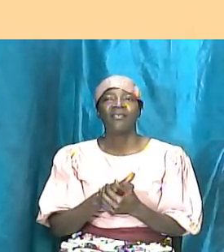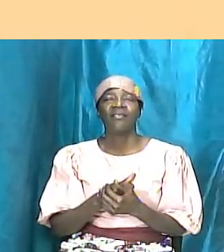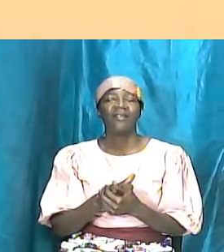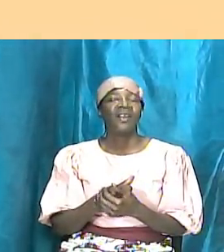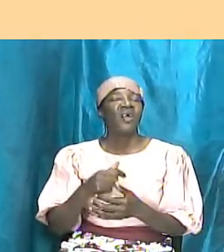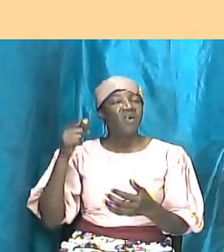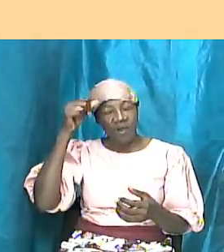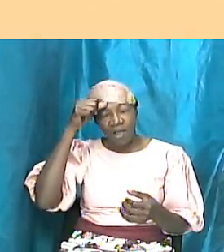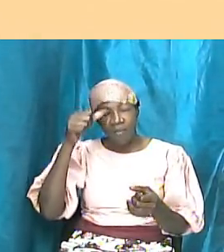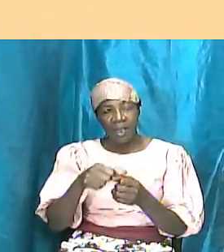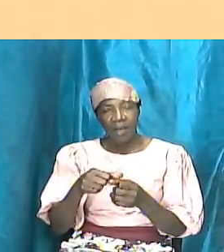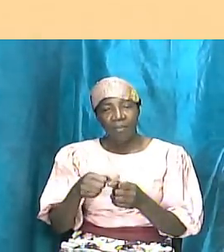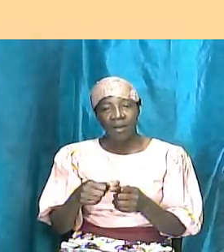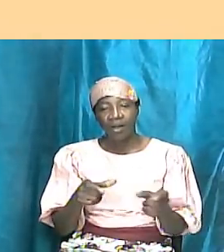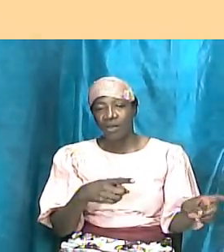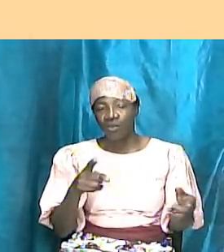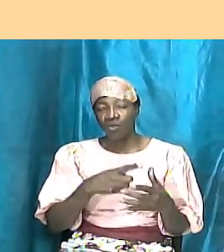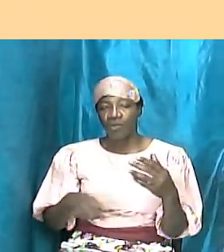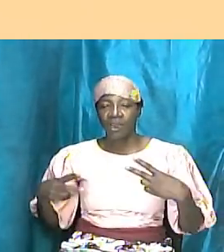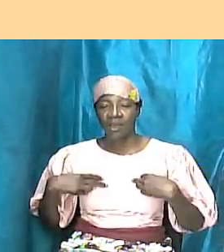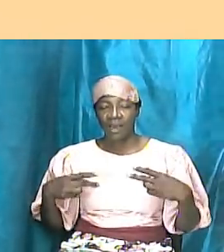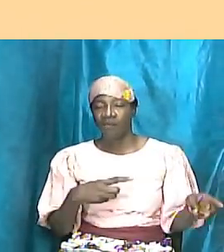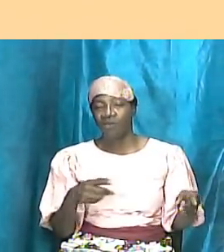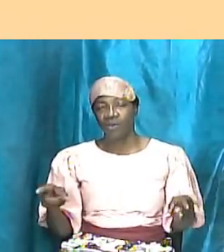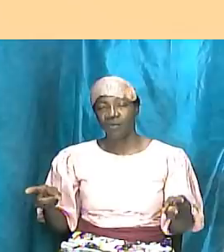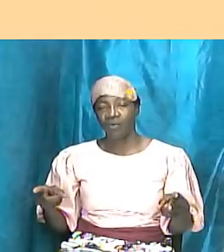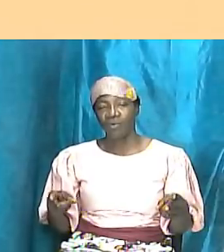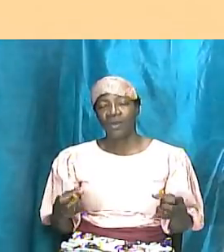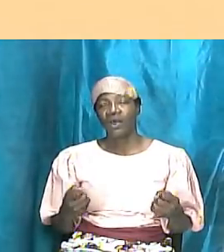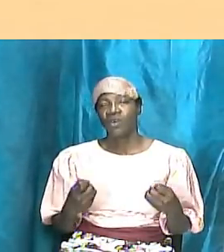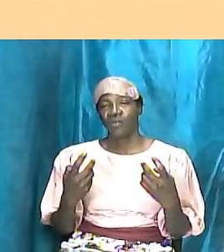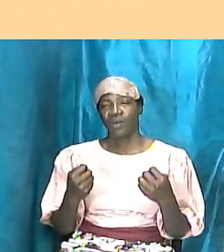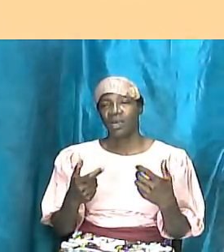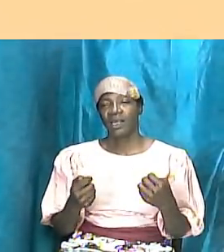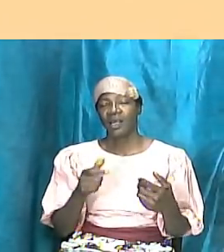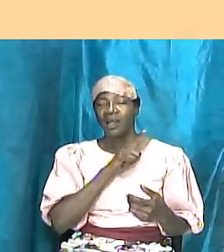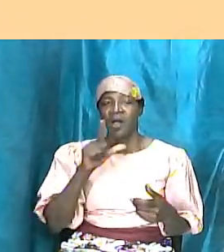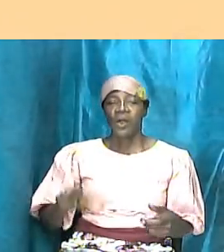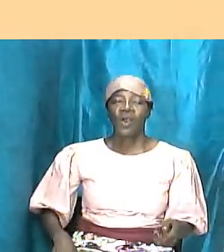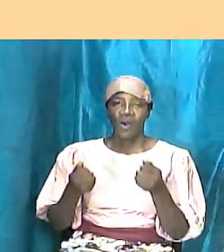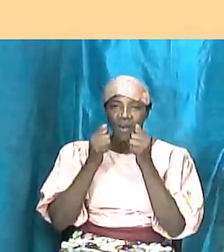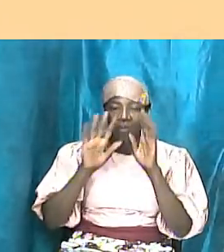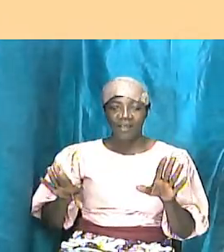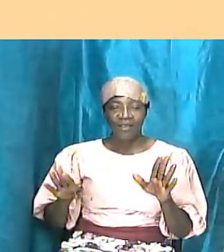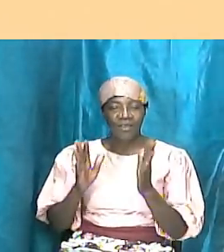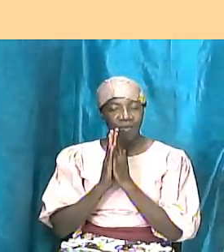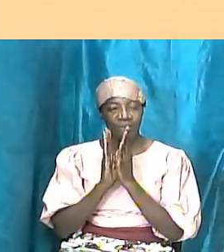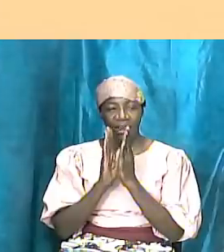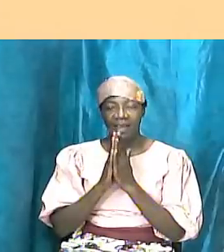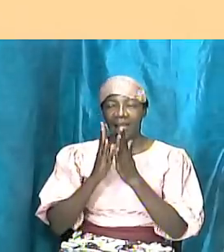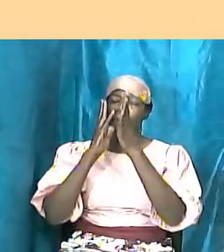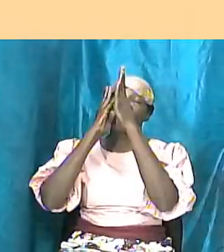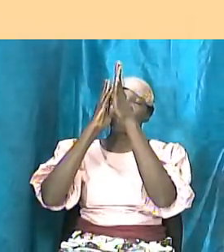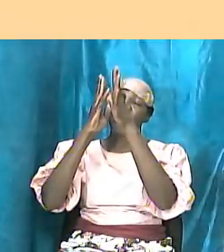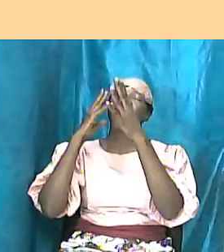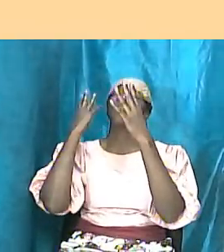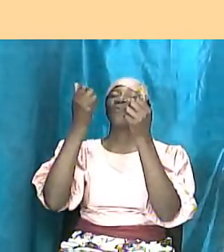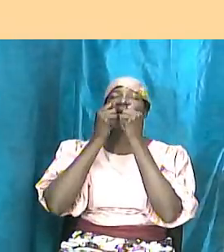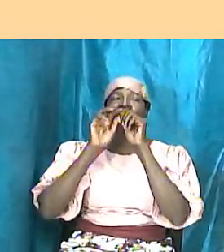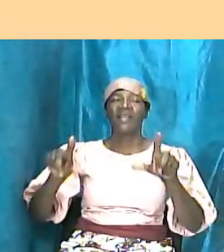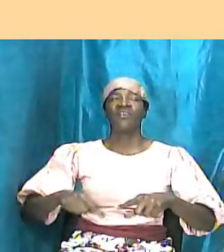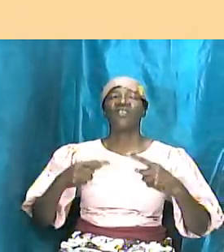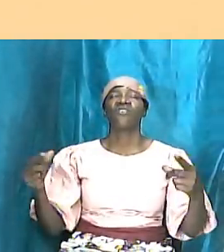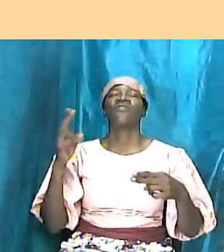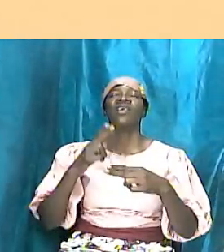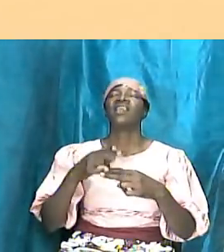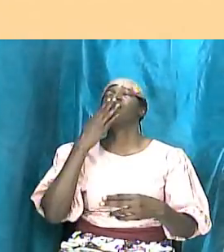in mind and do what you have to do very quickly. The Lord bless you. Let us pray. Father, we bless your great